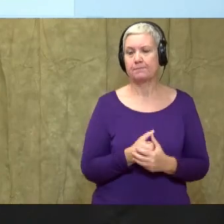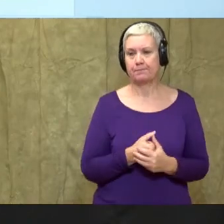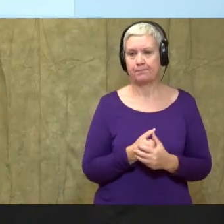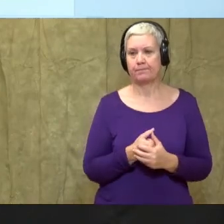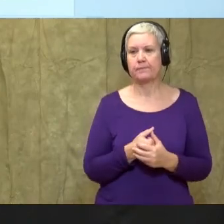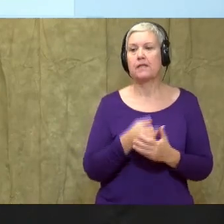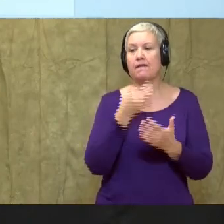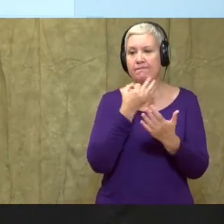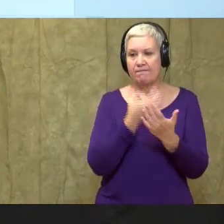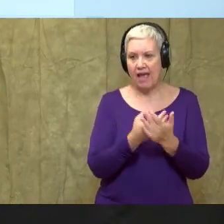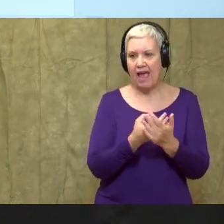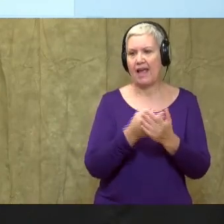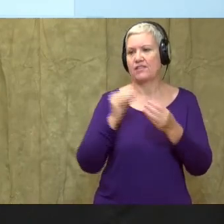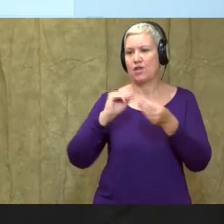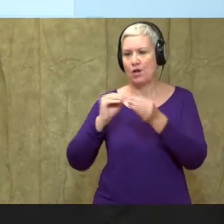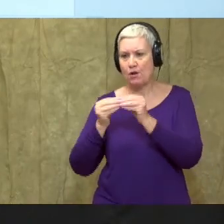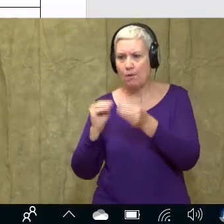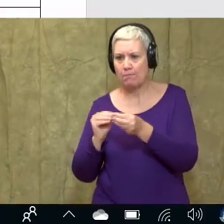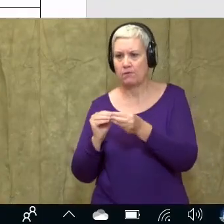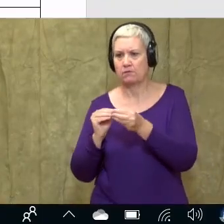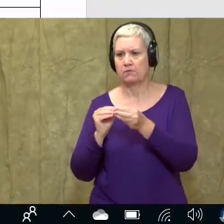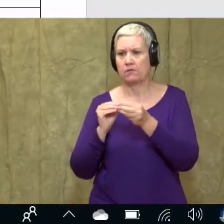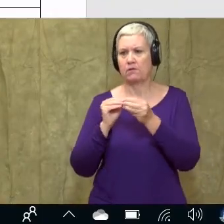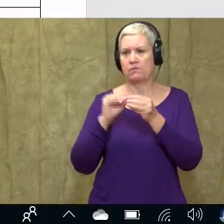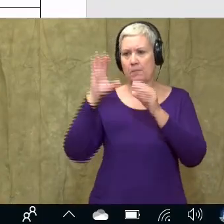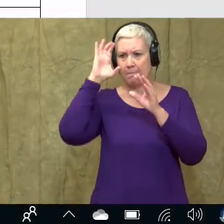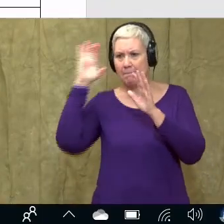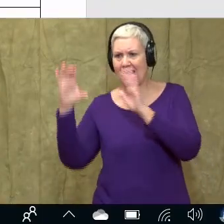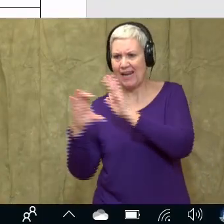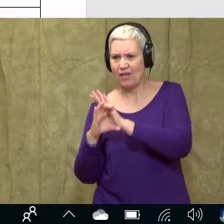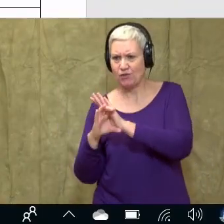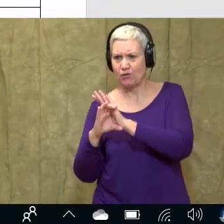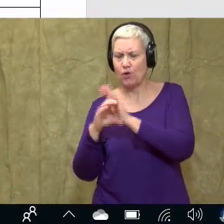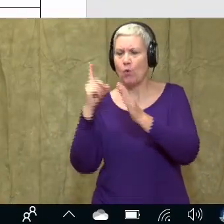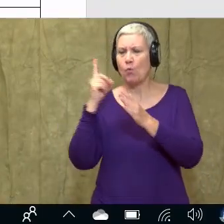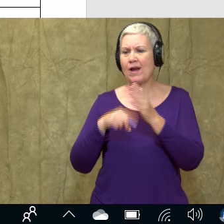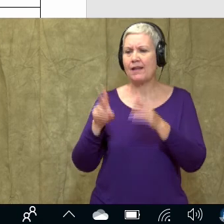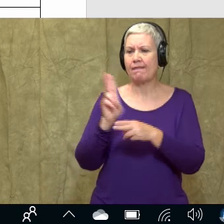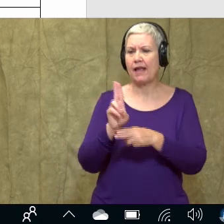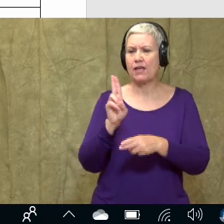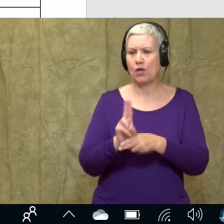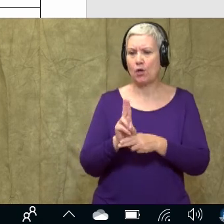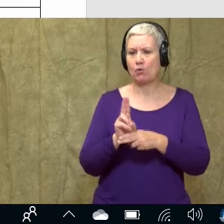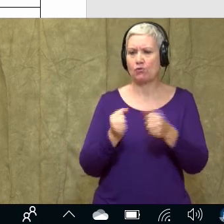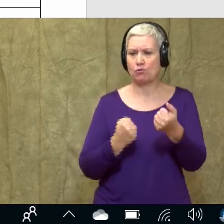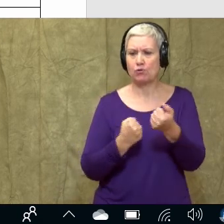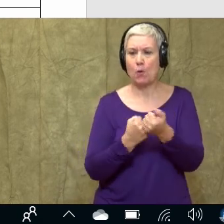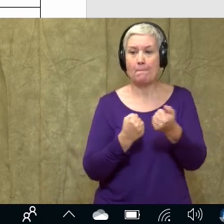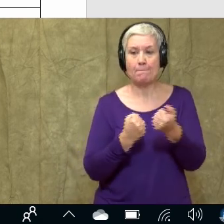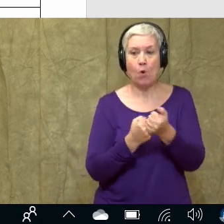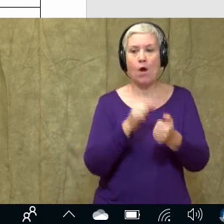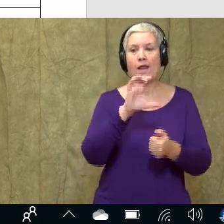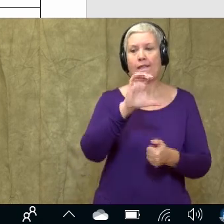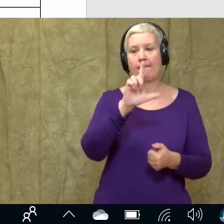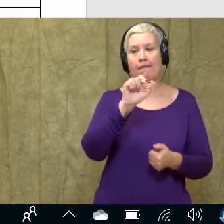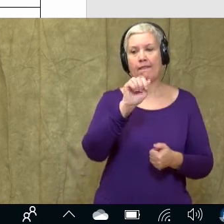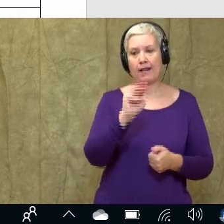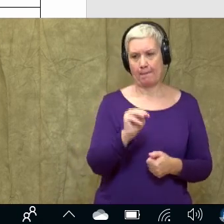What are those statistics? What are the images that this person uses to make this content come to